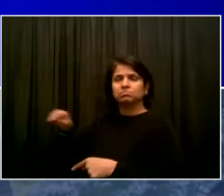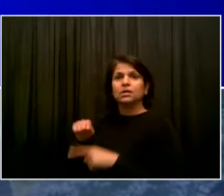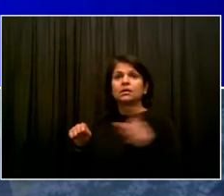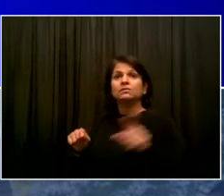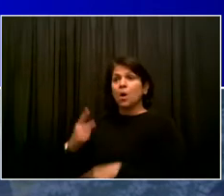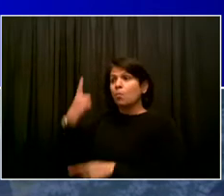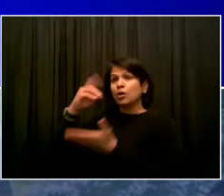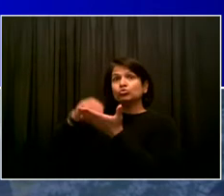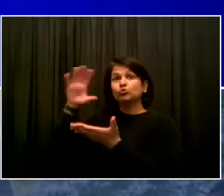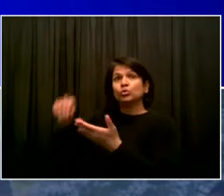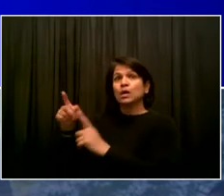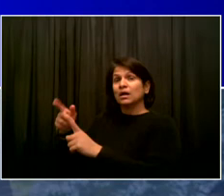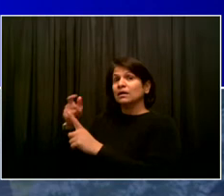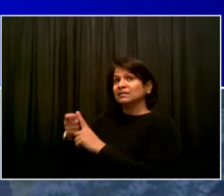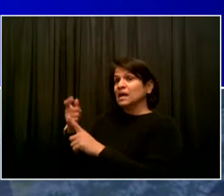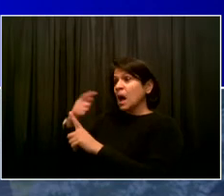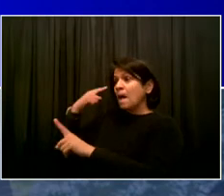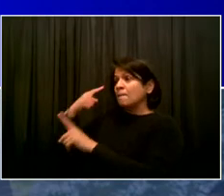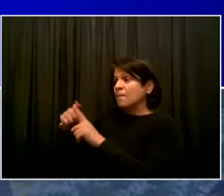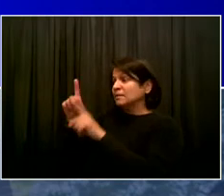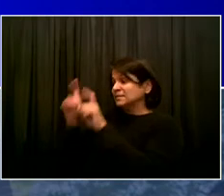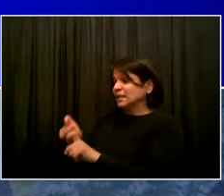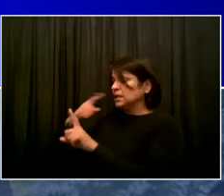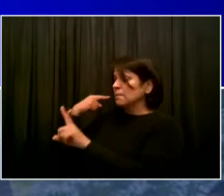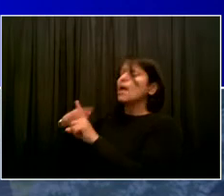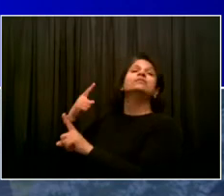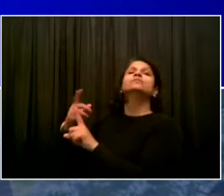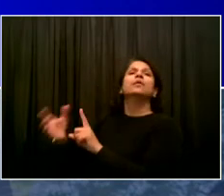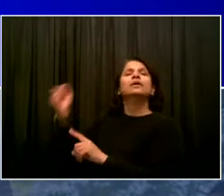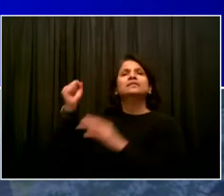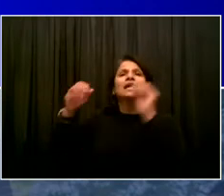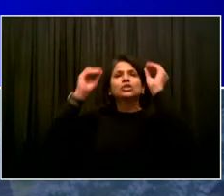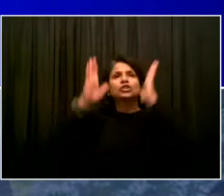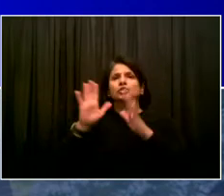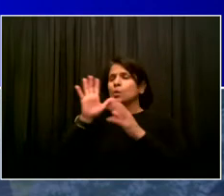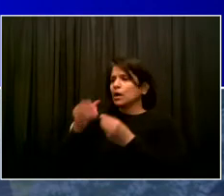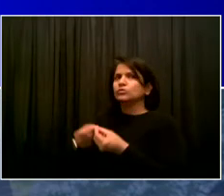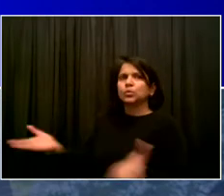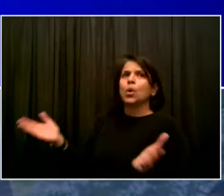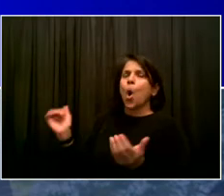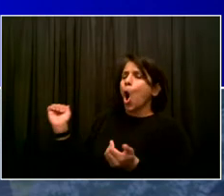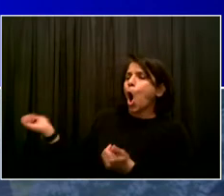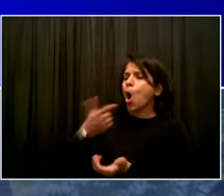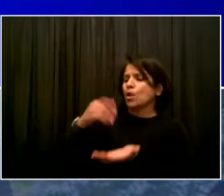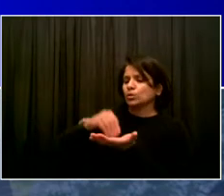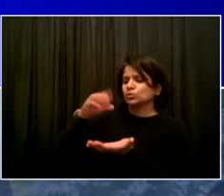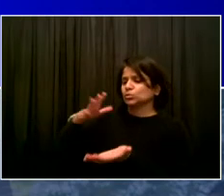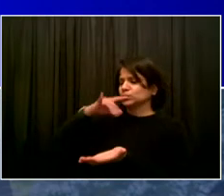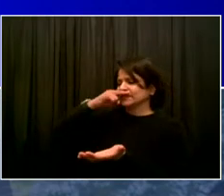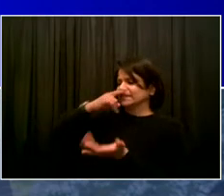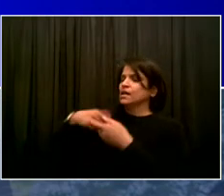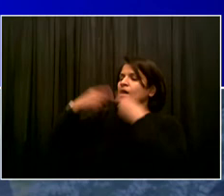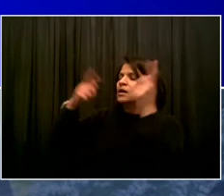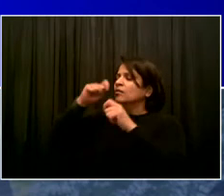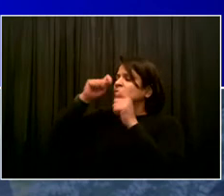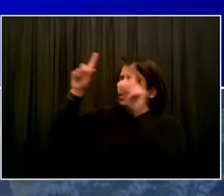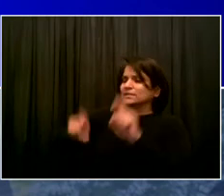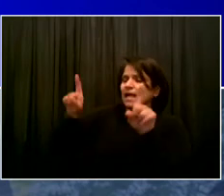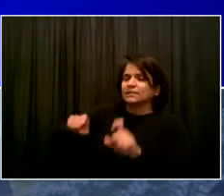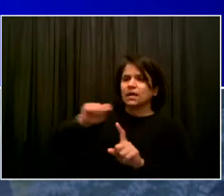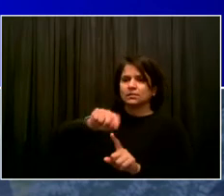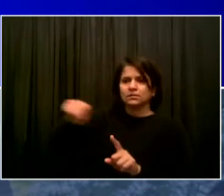who tests negative comes back to school. It's as simple as that. So long as they're asymptomatic and so long as they continue to test negative, they keep coming to